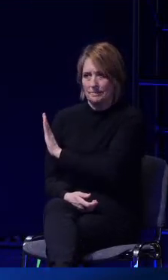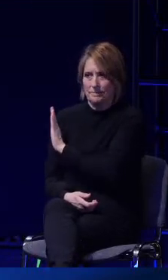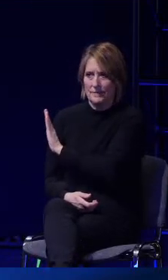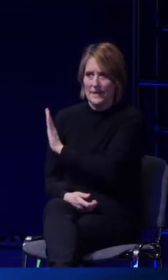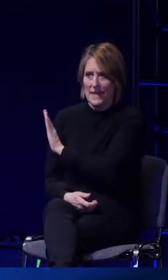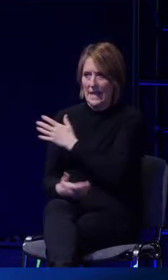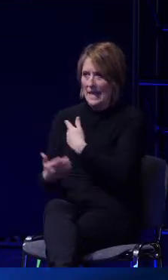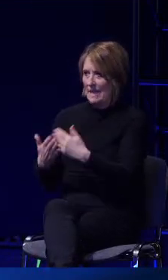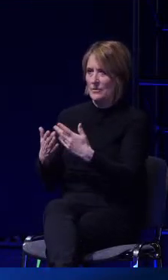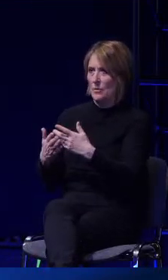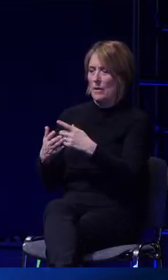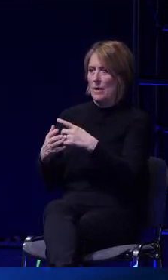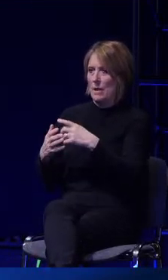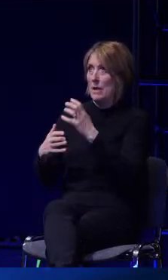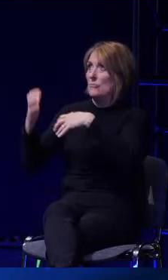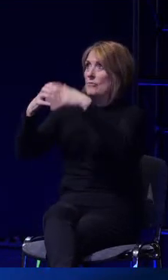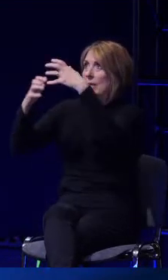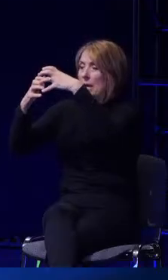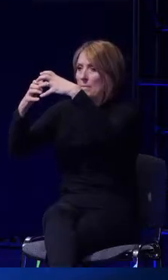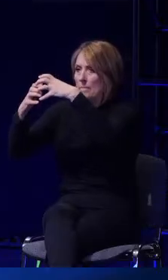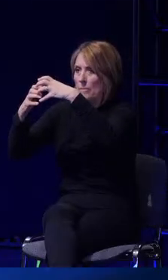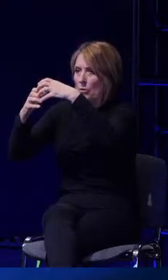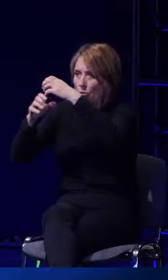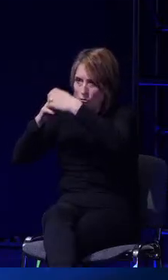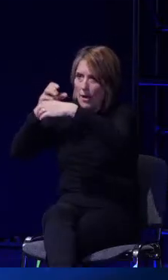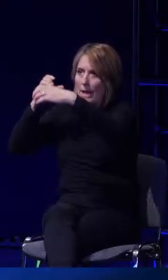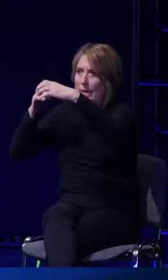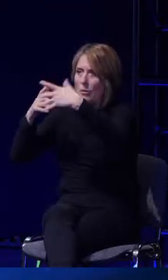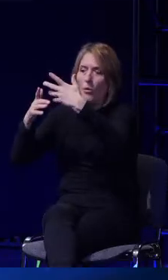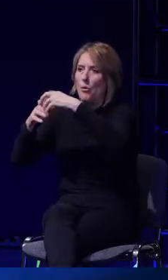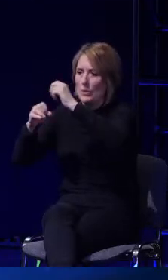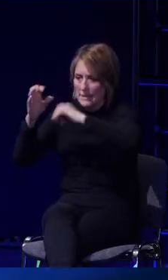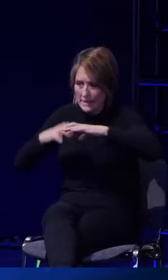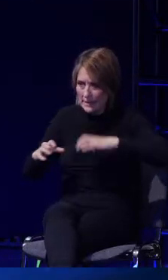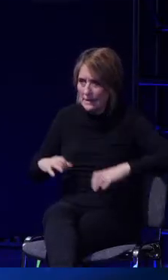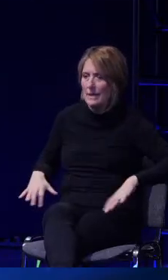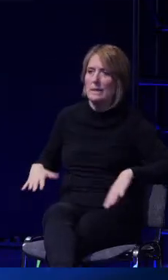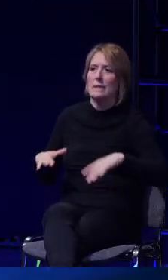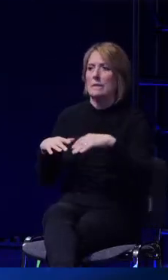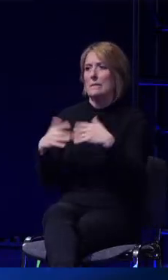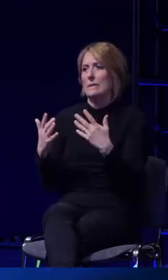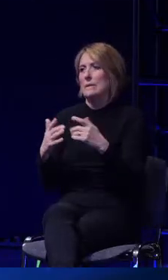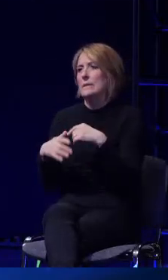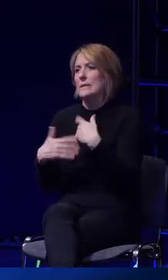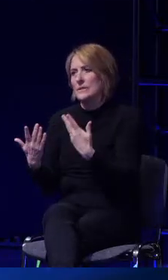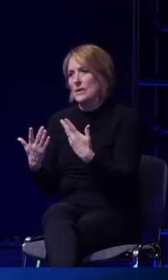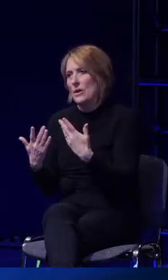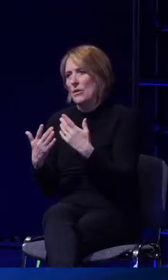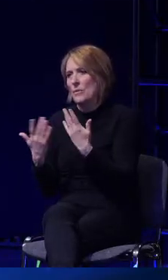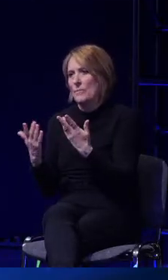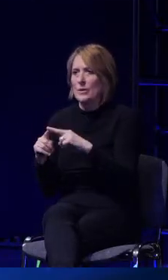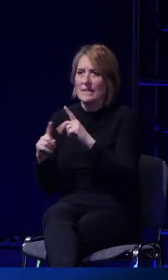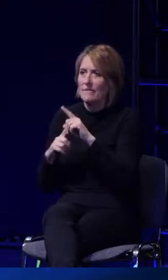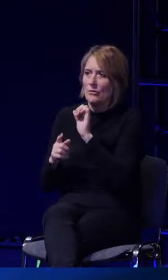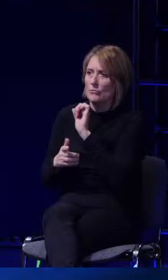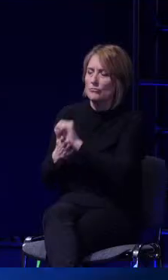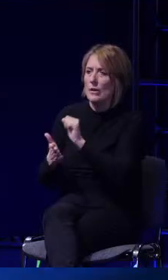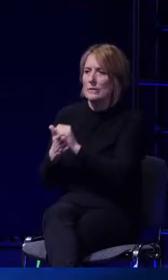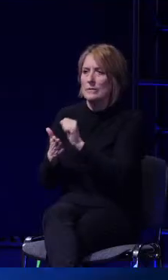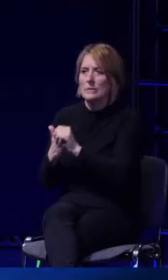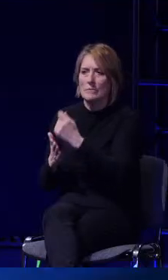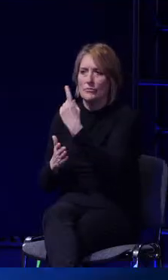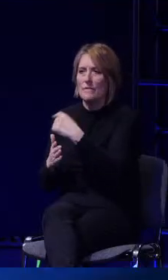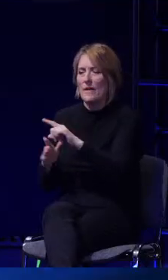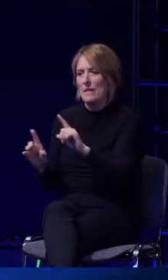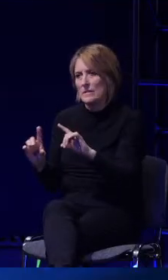suddenly de-rig a crane because we've put one up that's not particularly reliable, or we have one that doesn't have the profiles that Callum needs. So for me, it makes